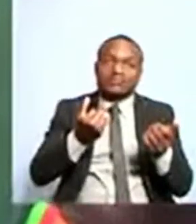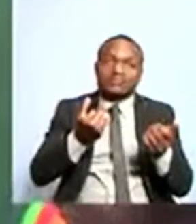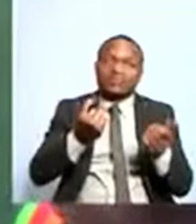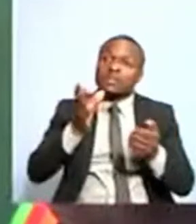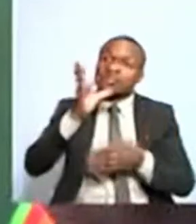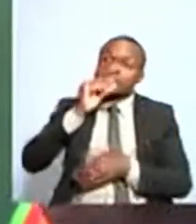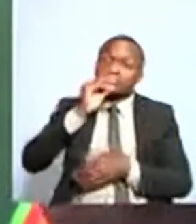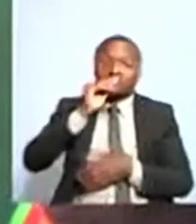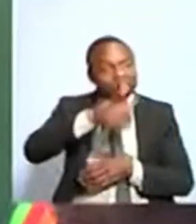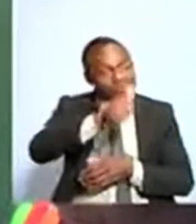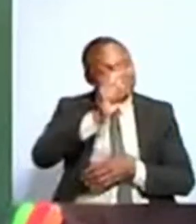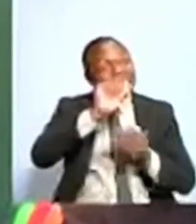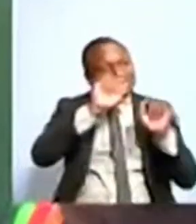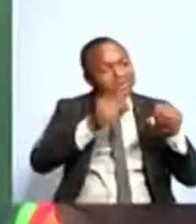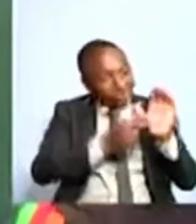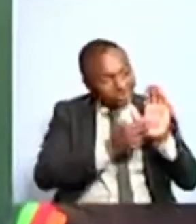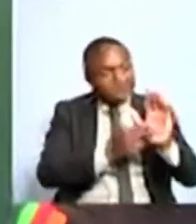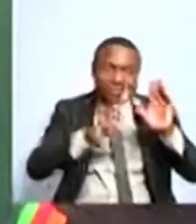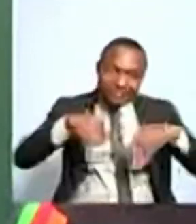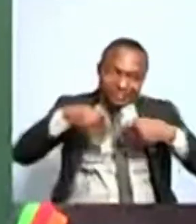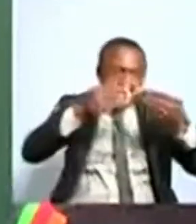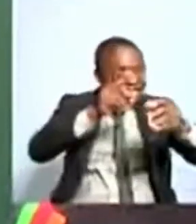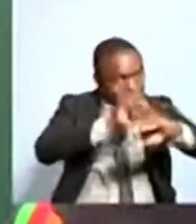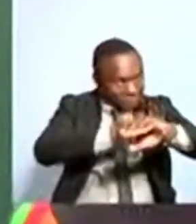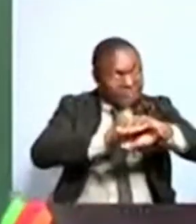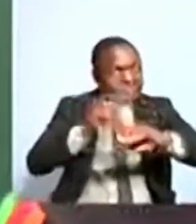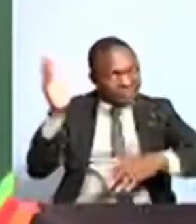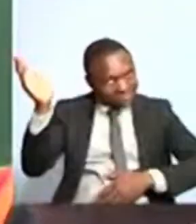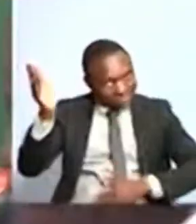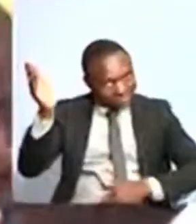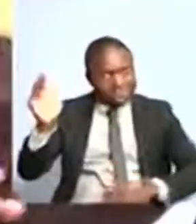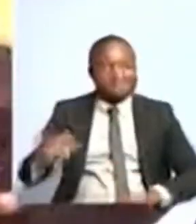speak as well, indicate. You'll be given an opportunity.